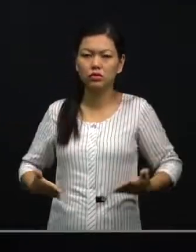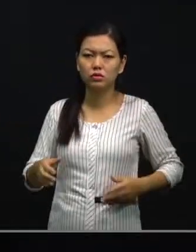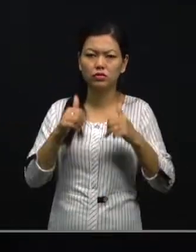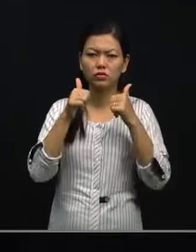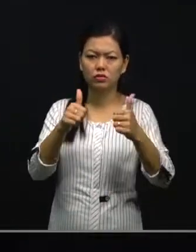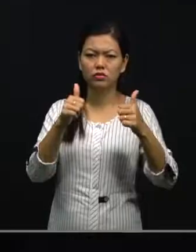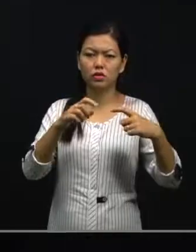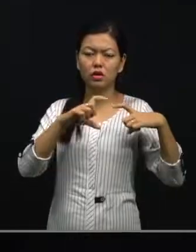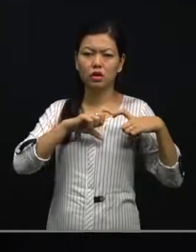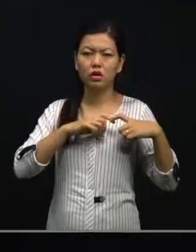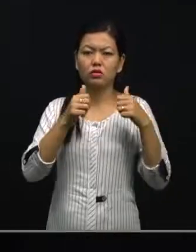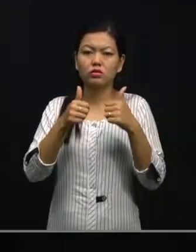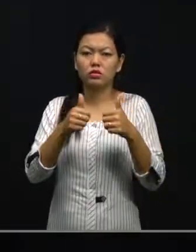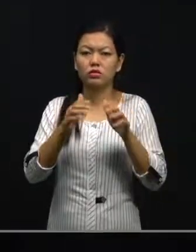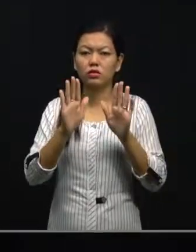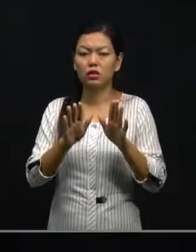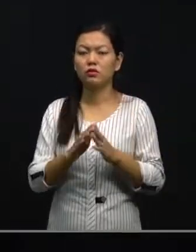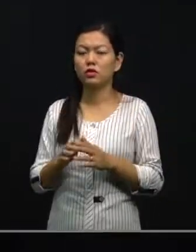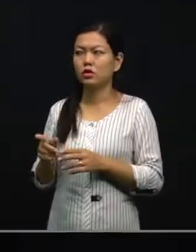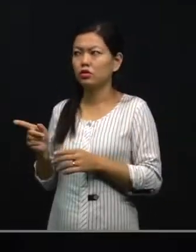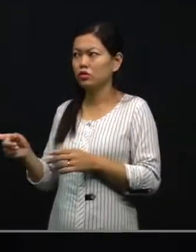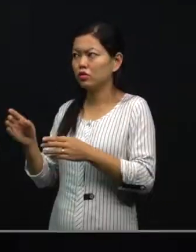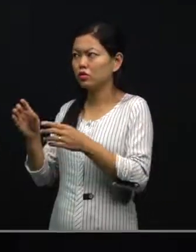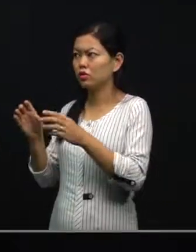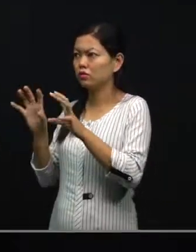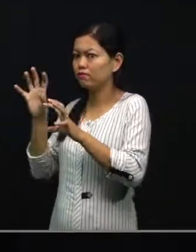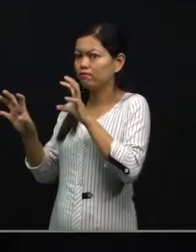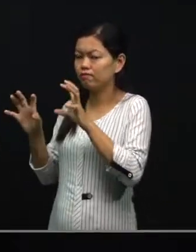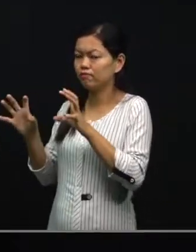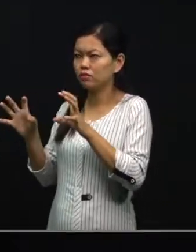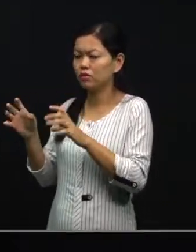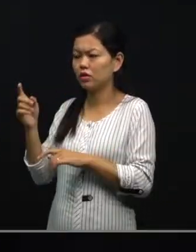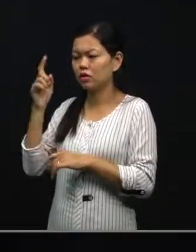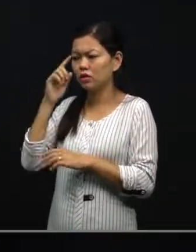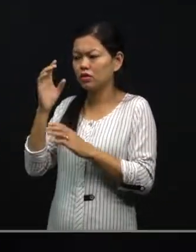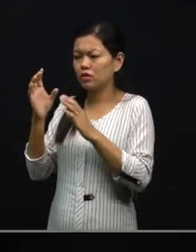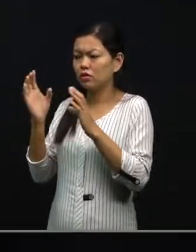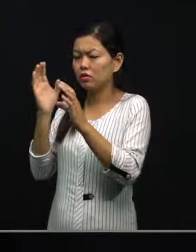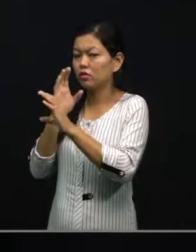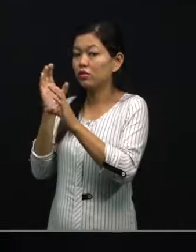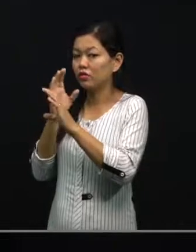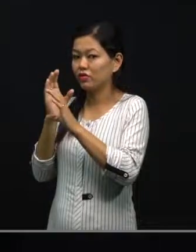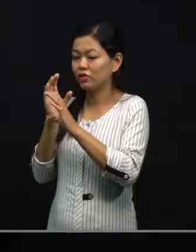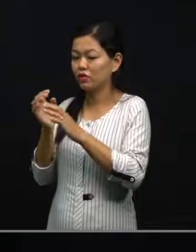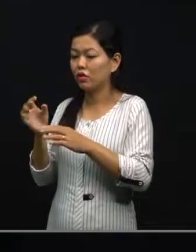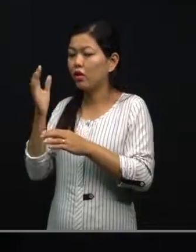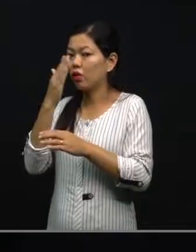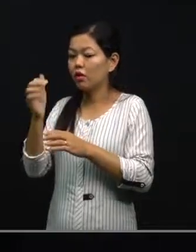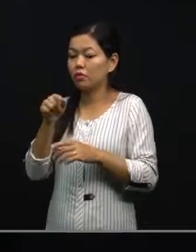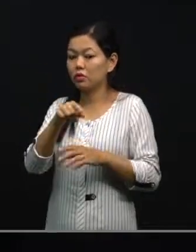also tells us that the ghost is has the ability to see the good things in people.